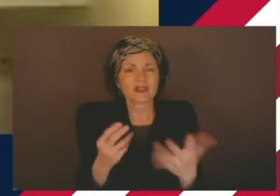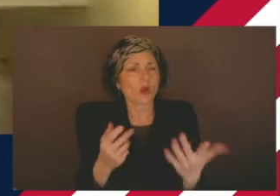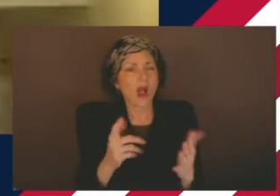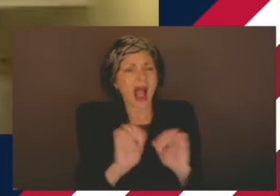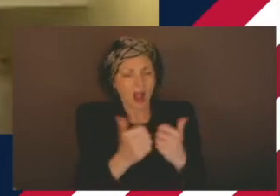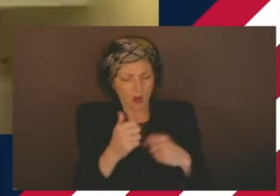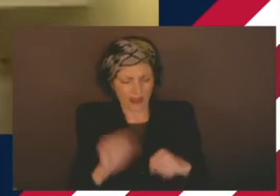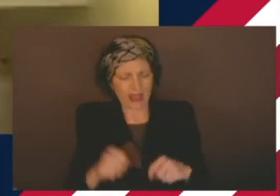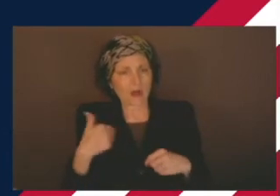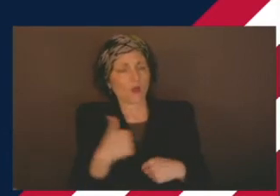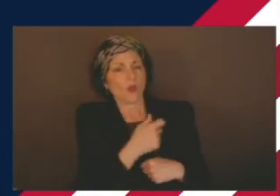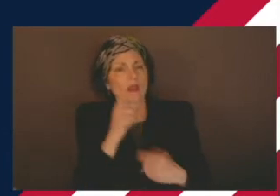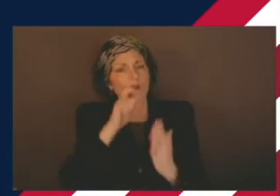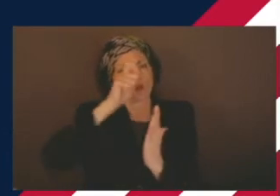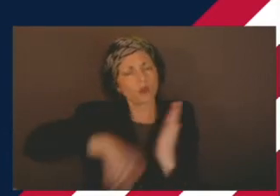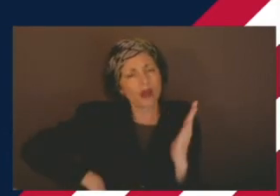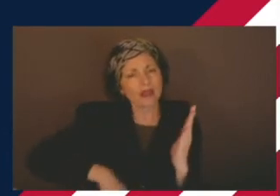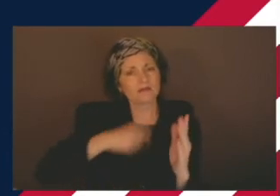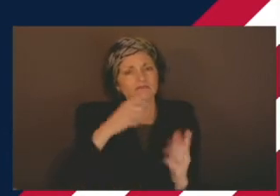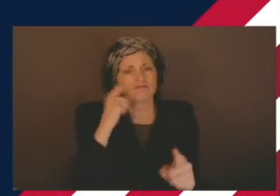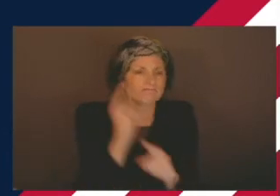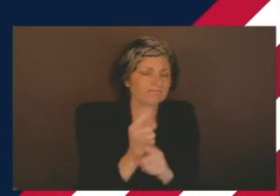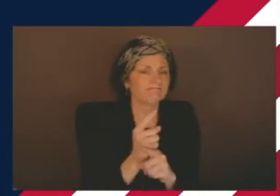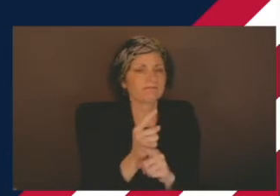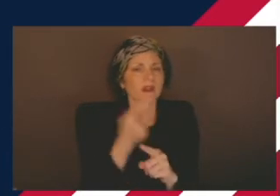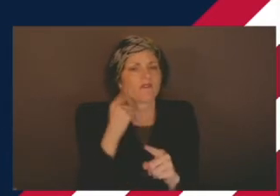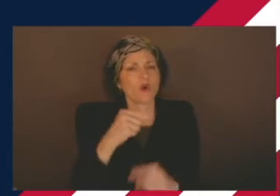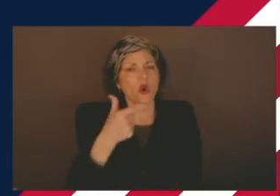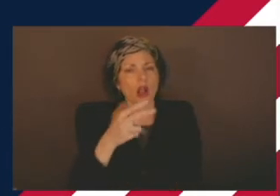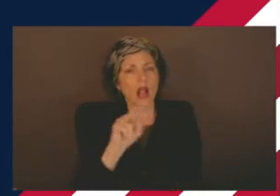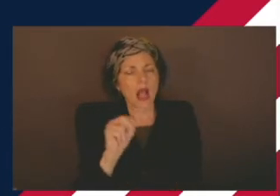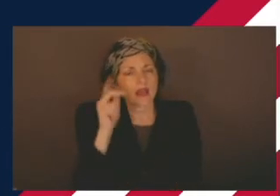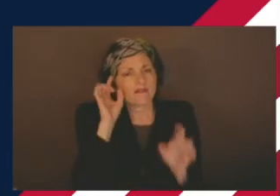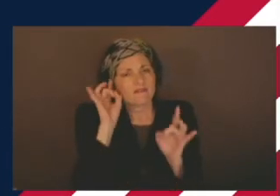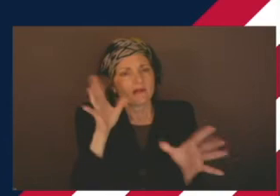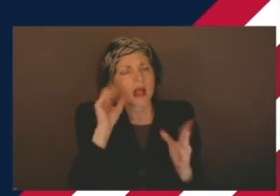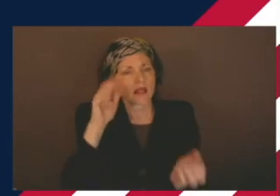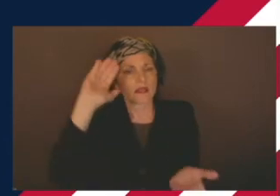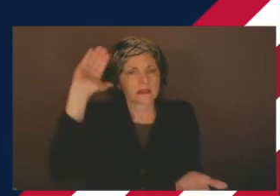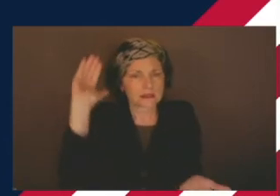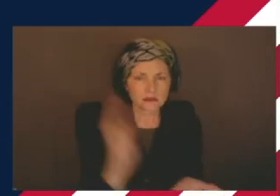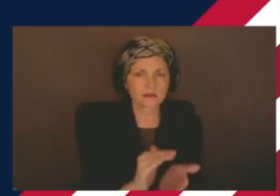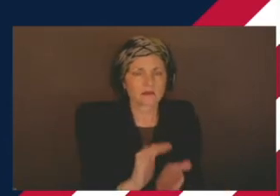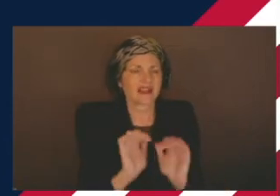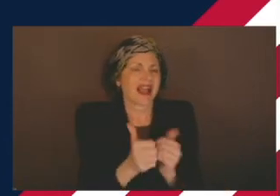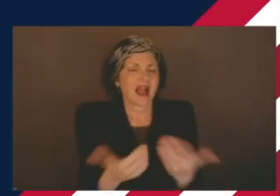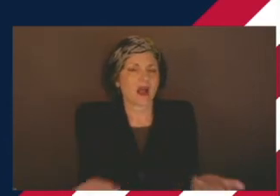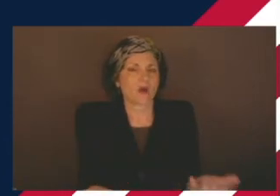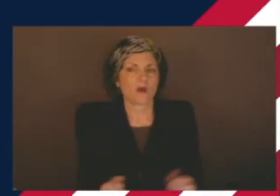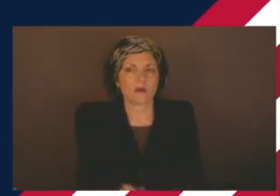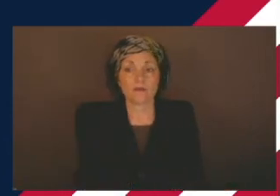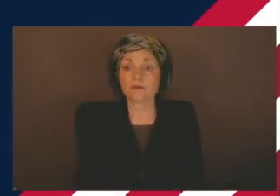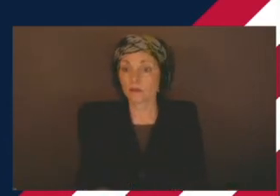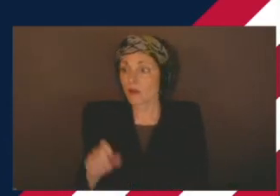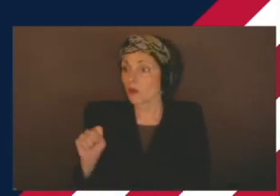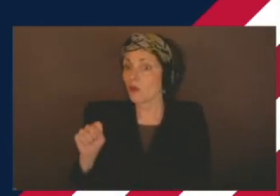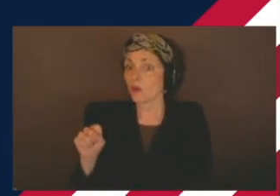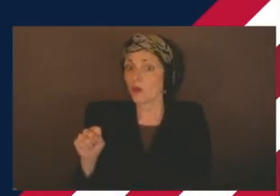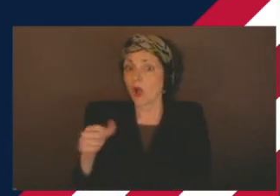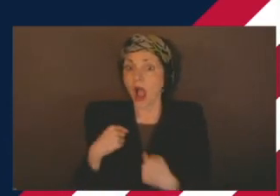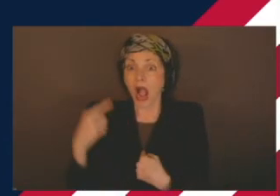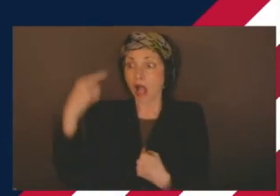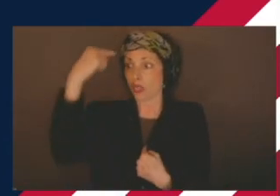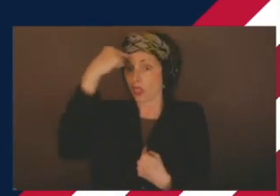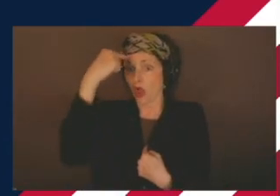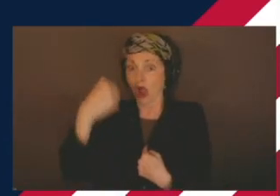violence? Absolutely. You know, I was thought I was prepared for a school shooting. I